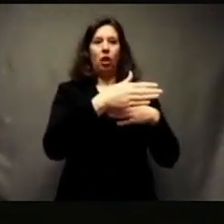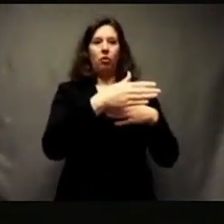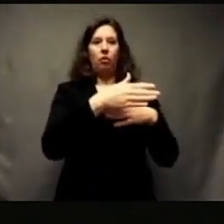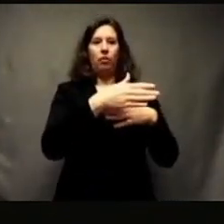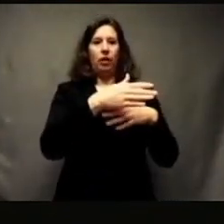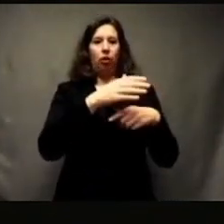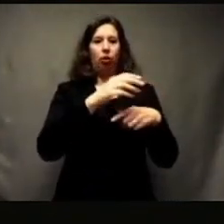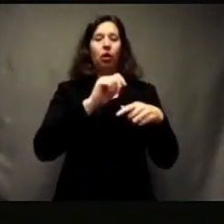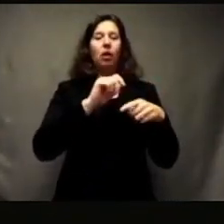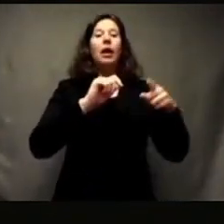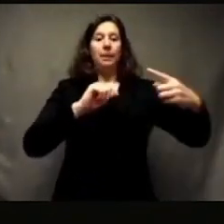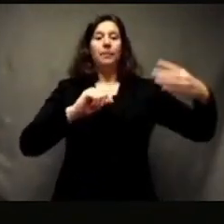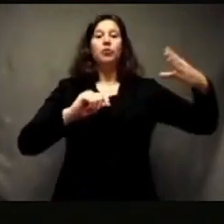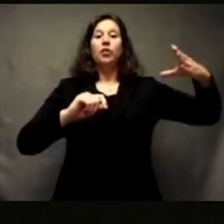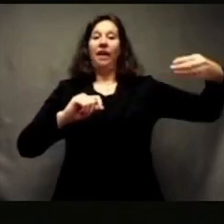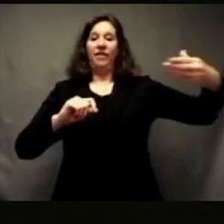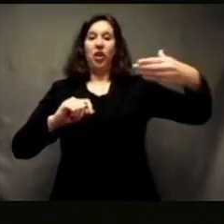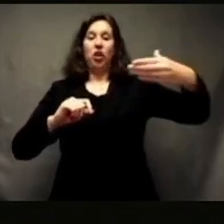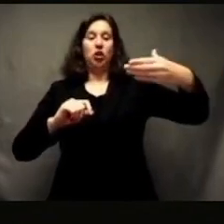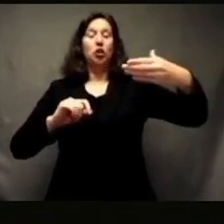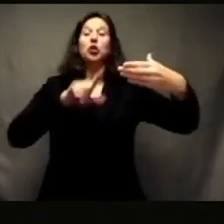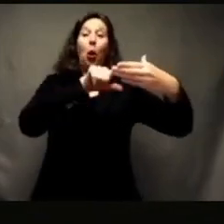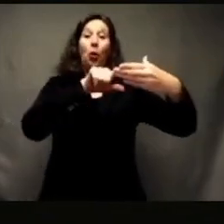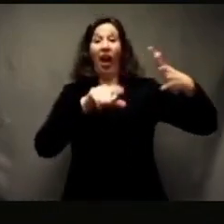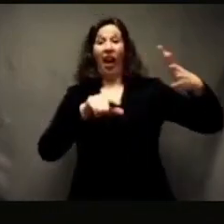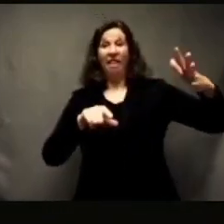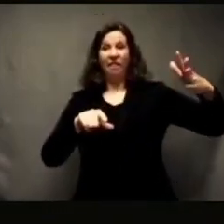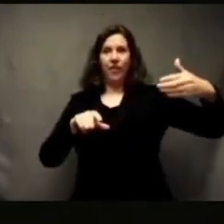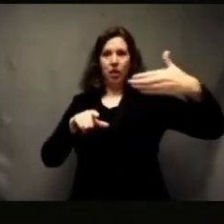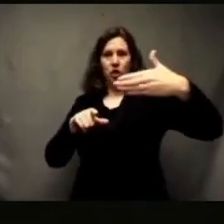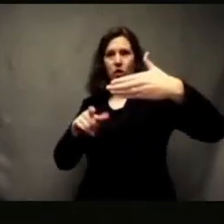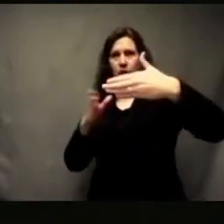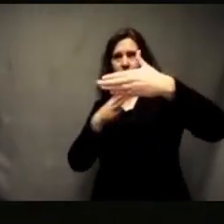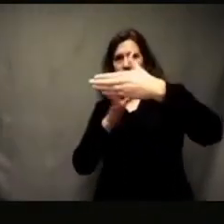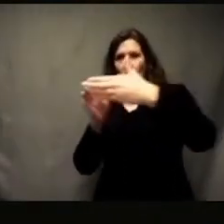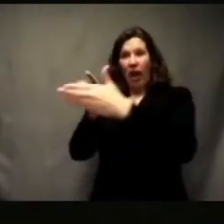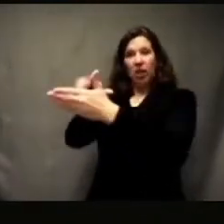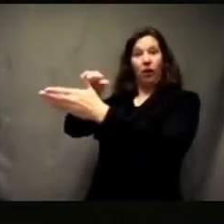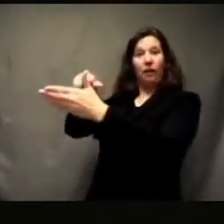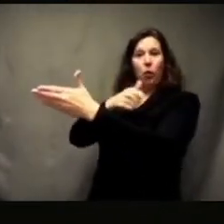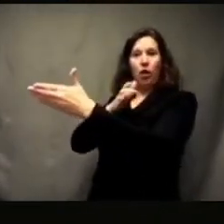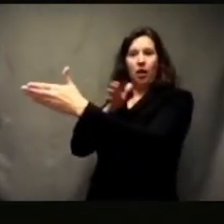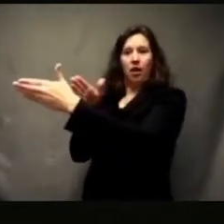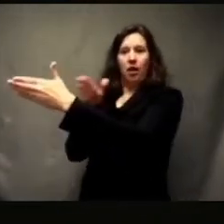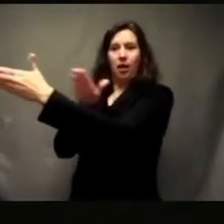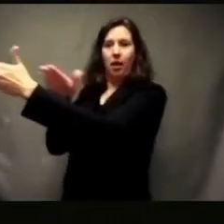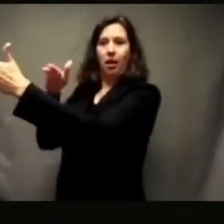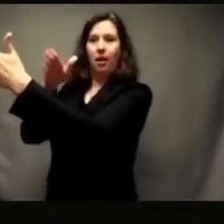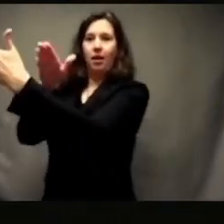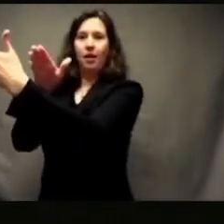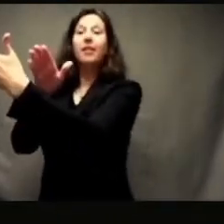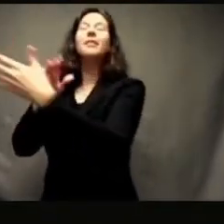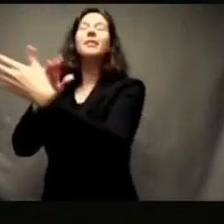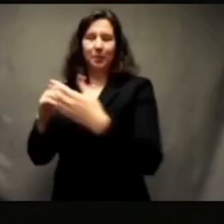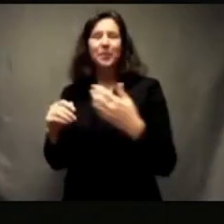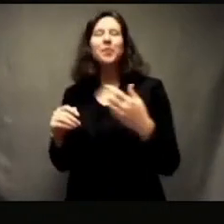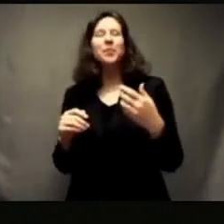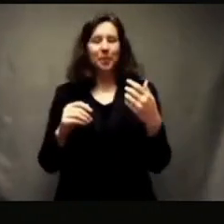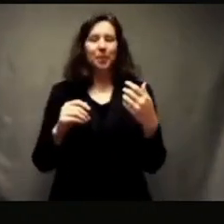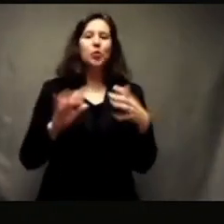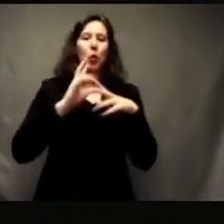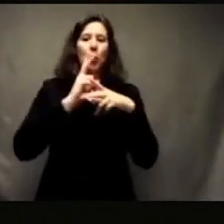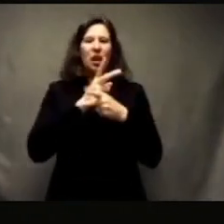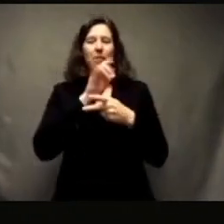fish, and they have to escape onto the second page or the next level. Okay, fantastic. So still, yeah, keeping